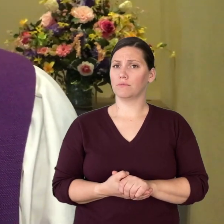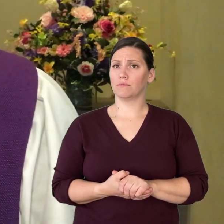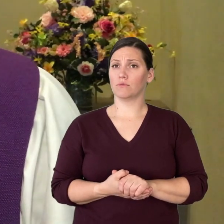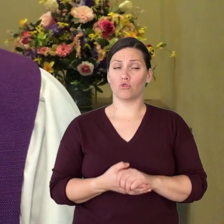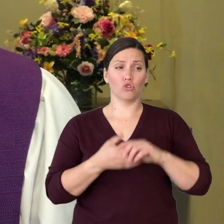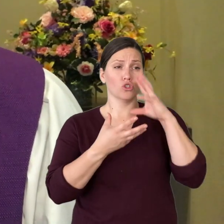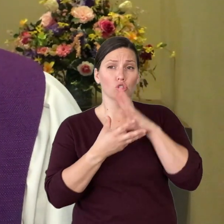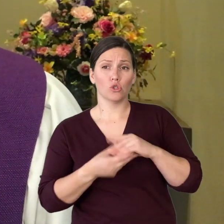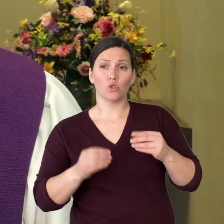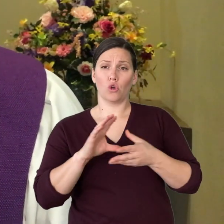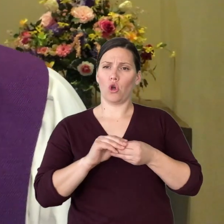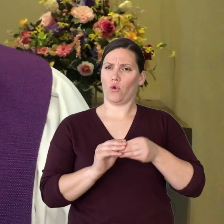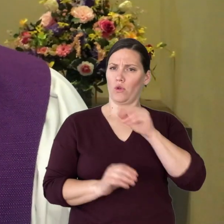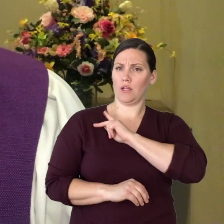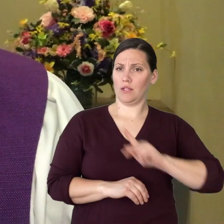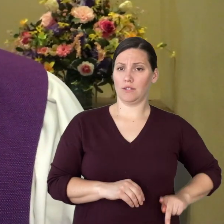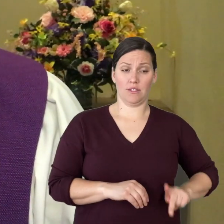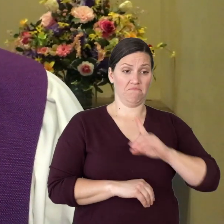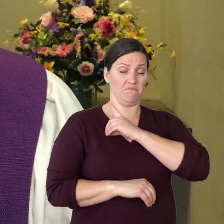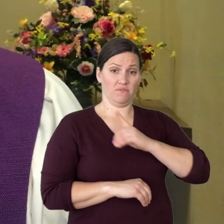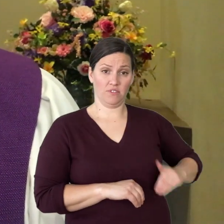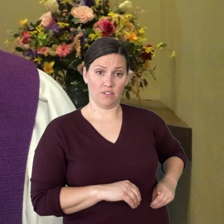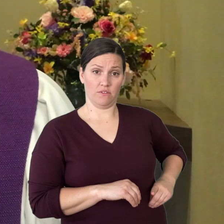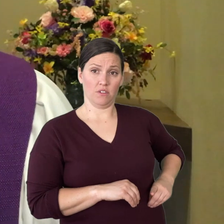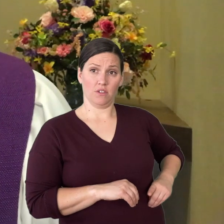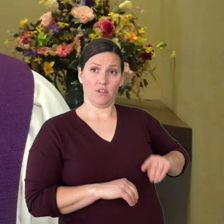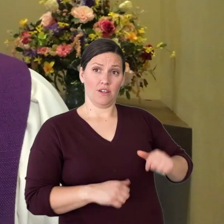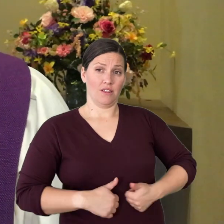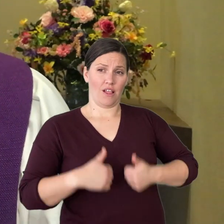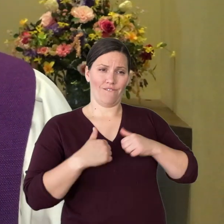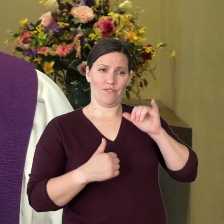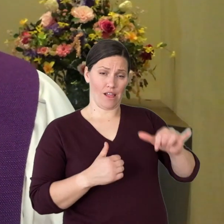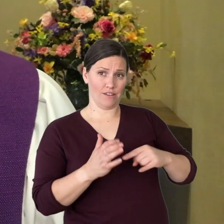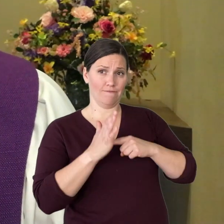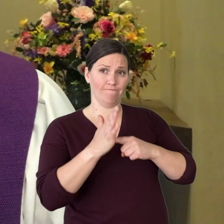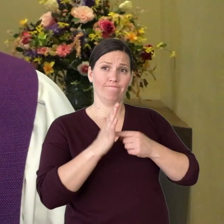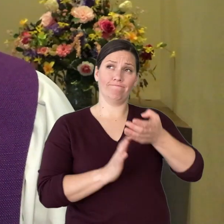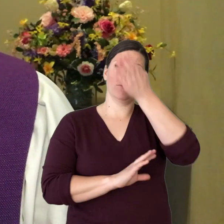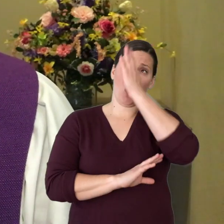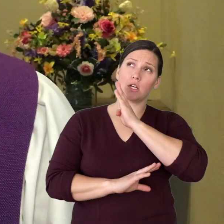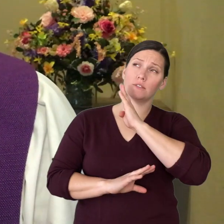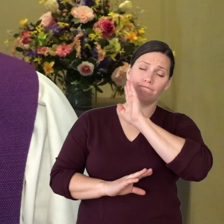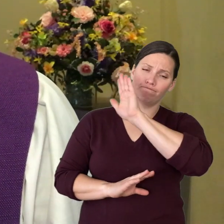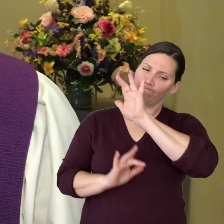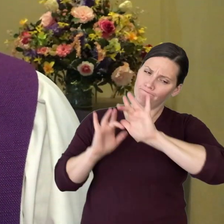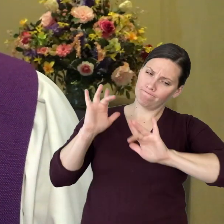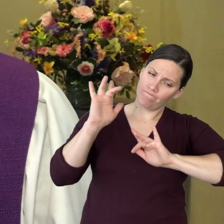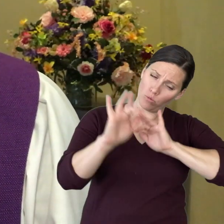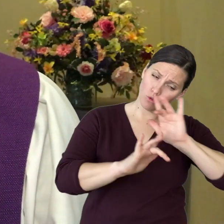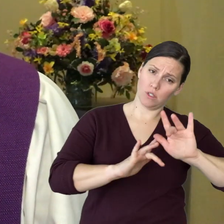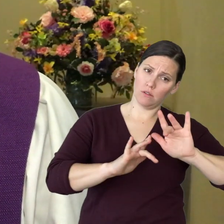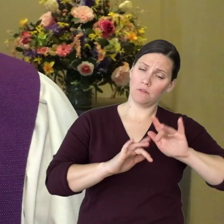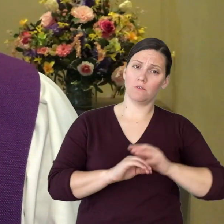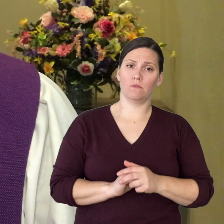There's a story in King David's life that demonstrates God's mercy for us.